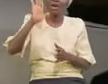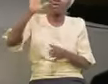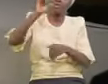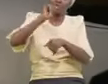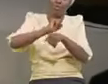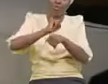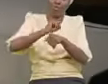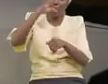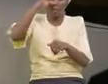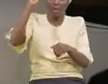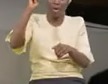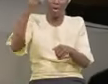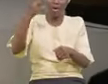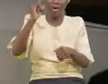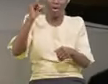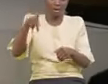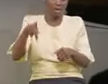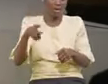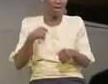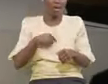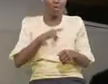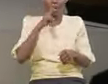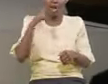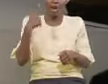Elabena eya ma ƒe nuwɔwɔwo mienye.